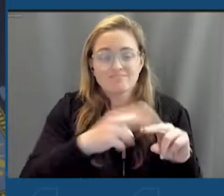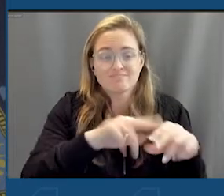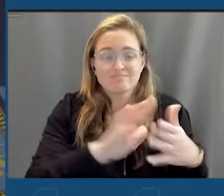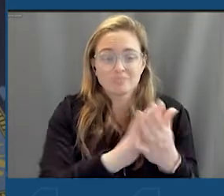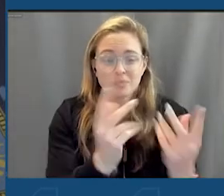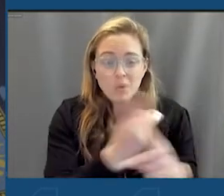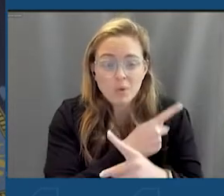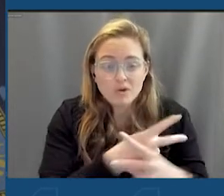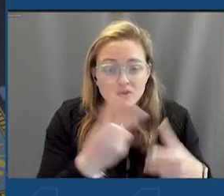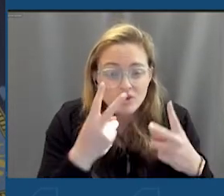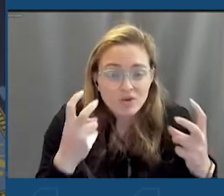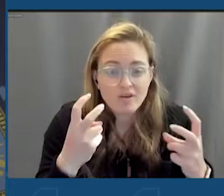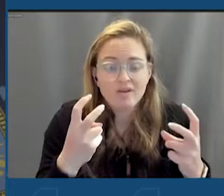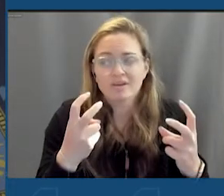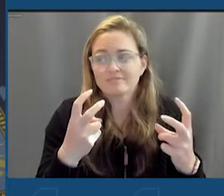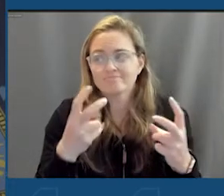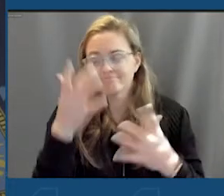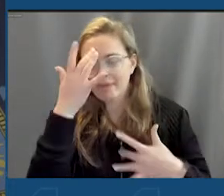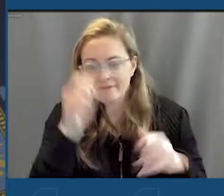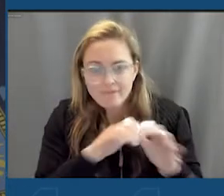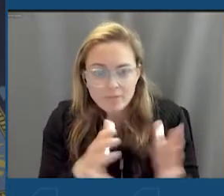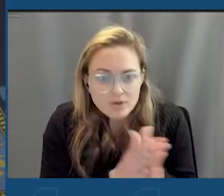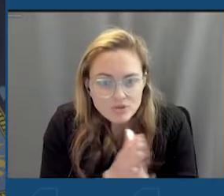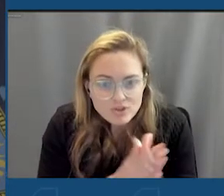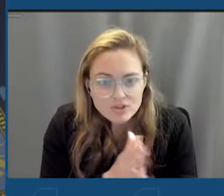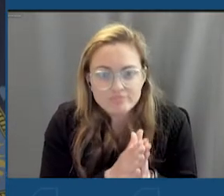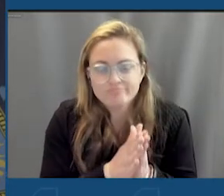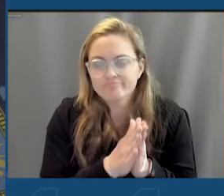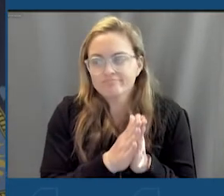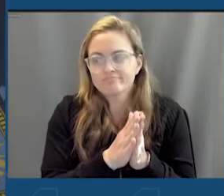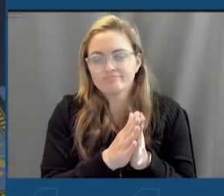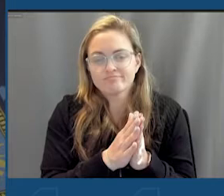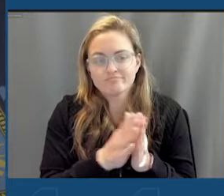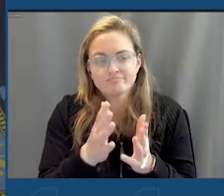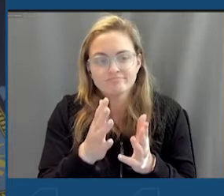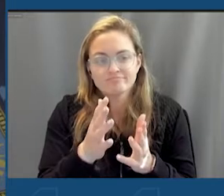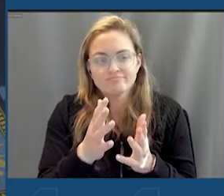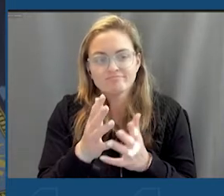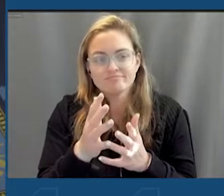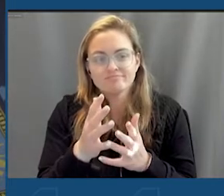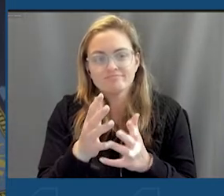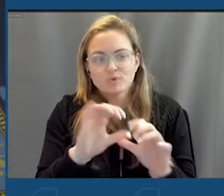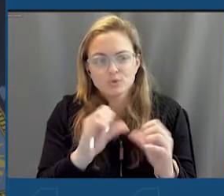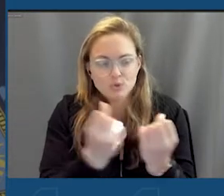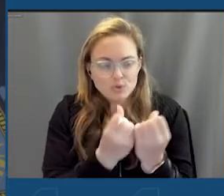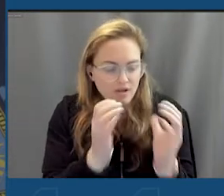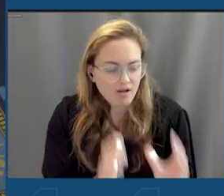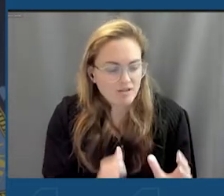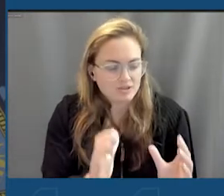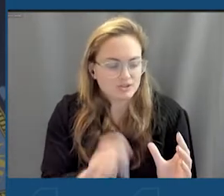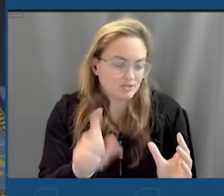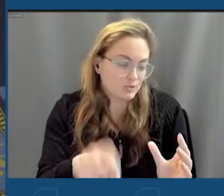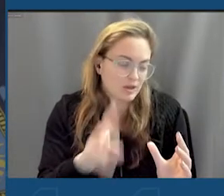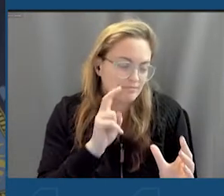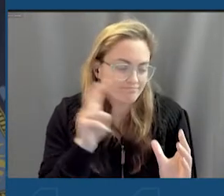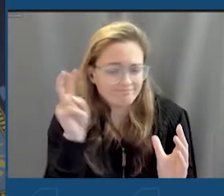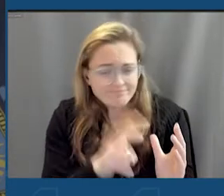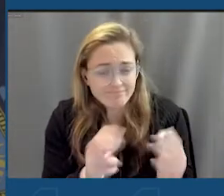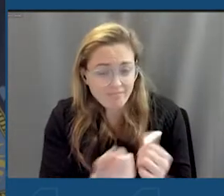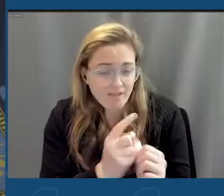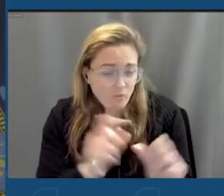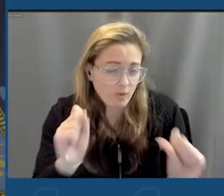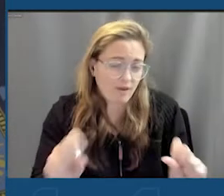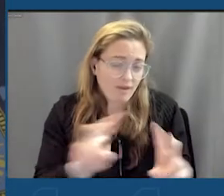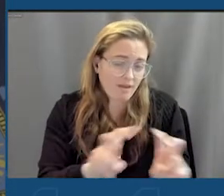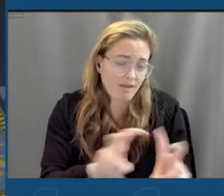of it pandemic driven. I guess sociologists will have, not sociologists. Anybody can look at it. Everybody's welcome to analyze it. We